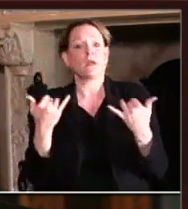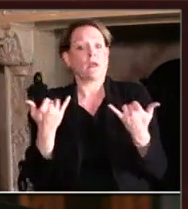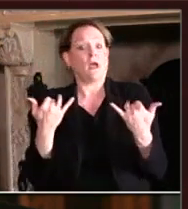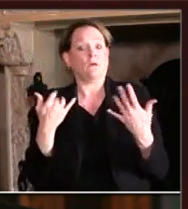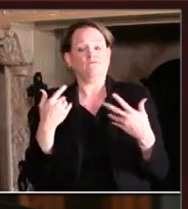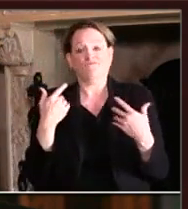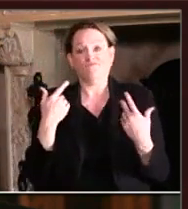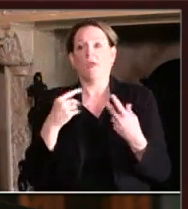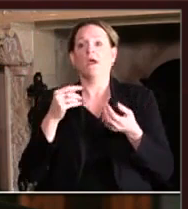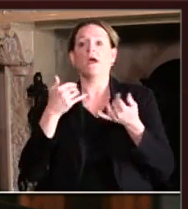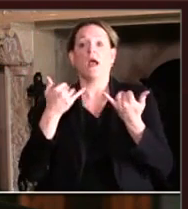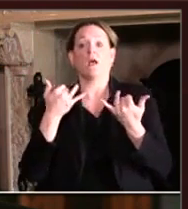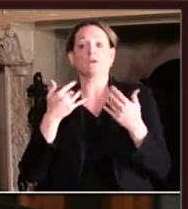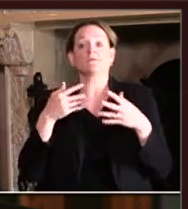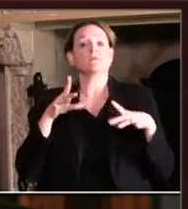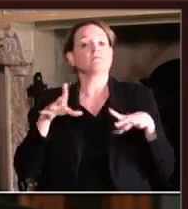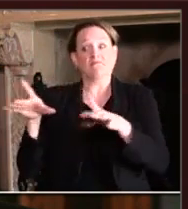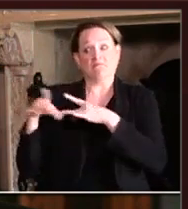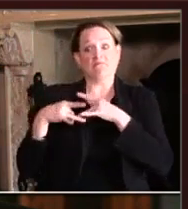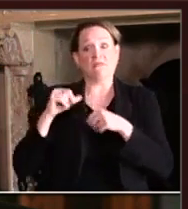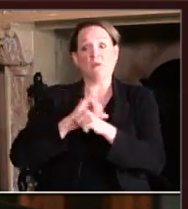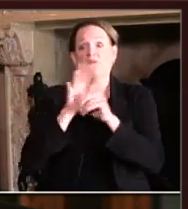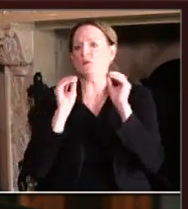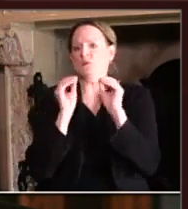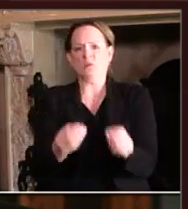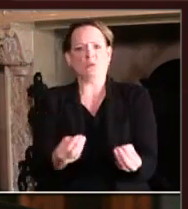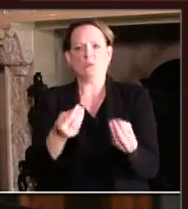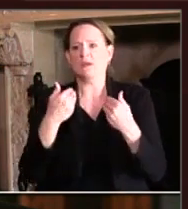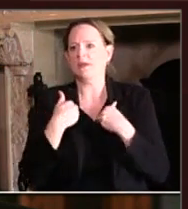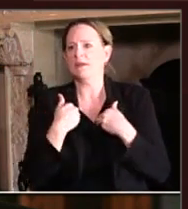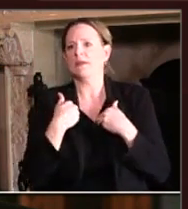210,605 negative tests, which is an increase of